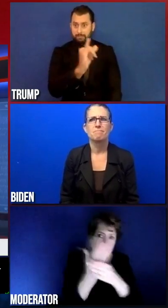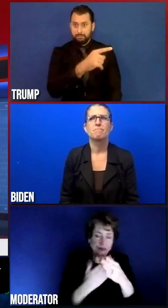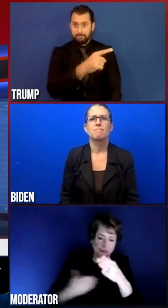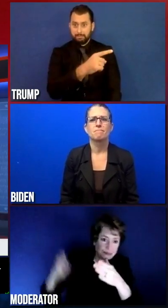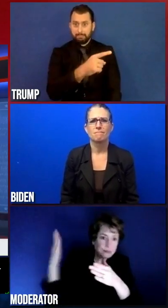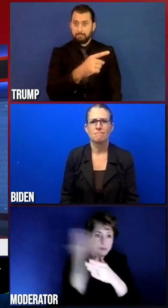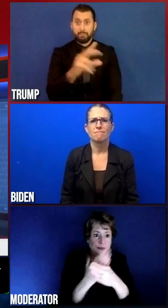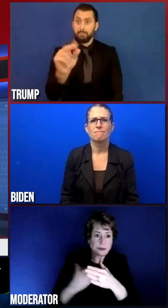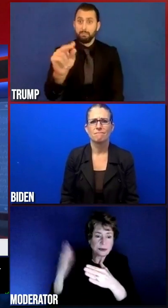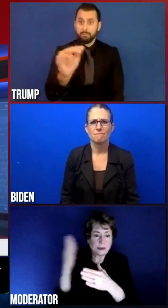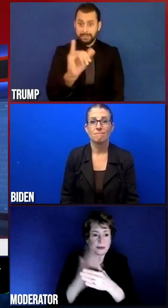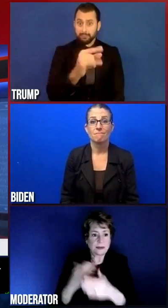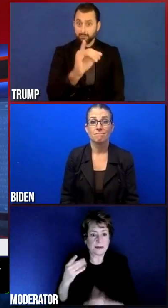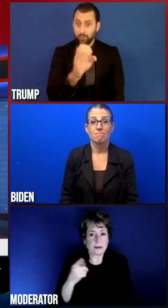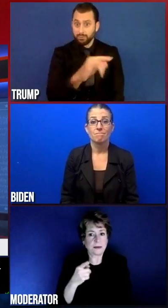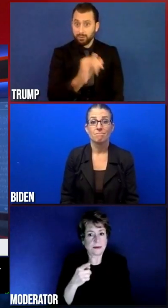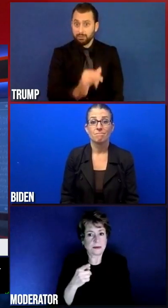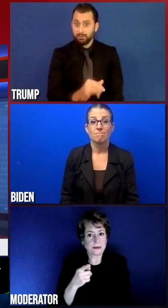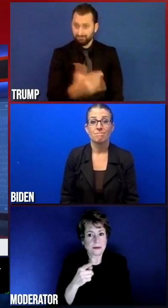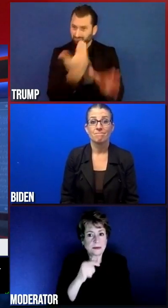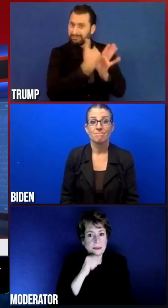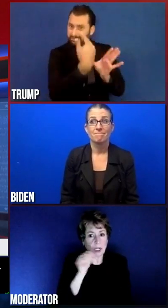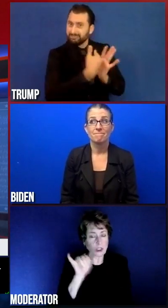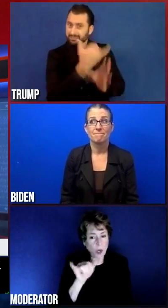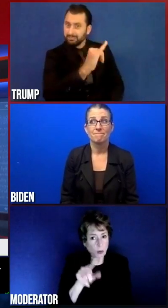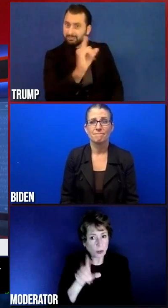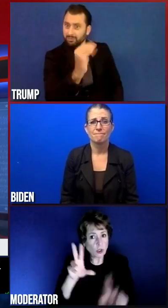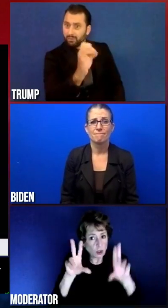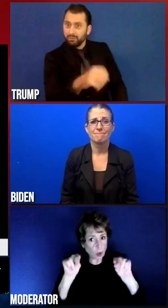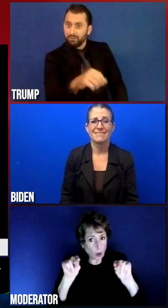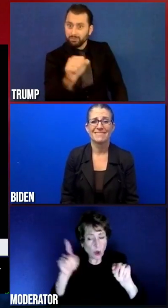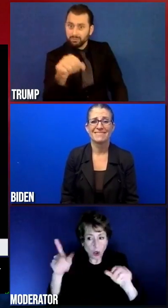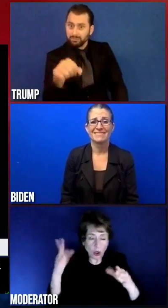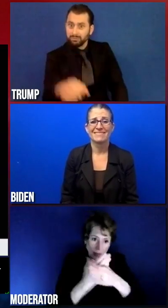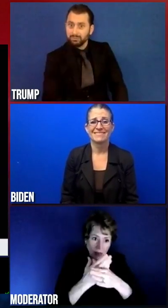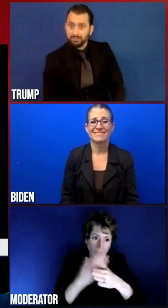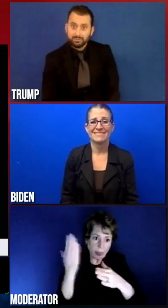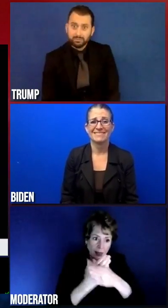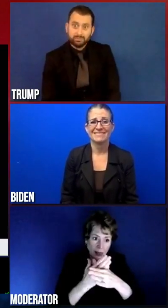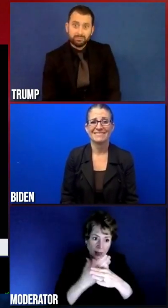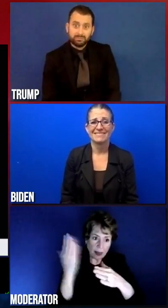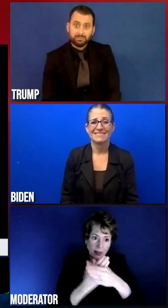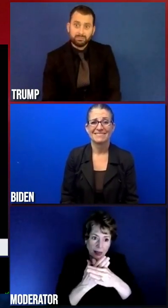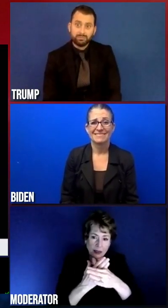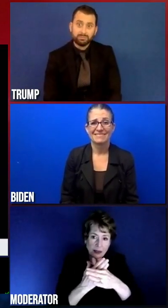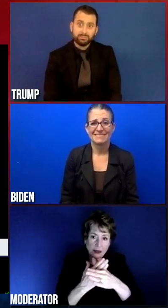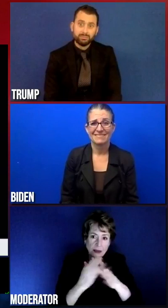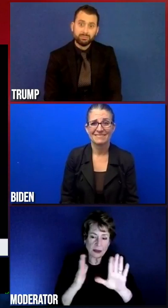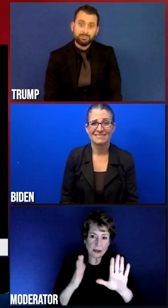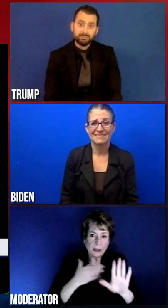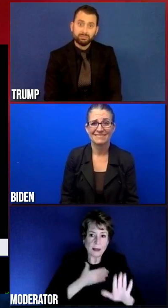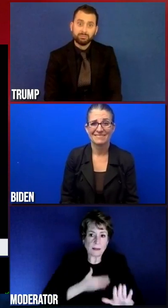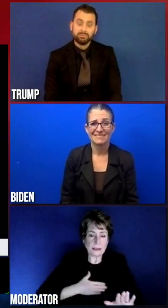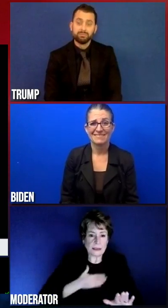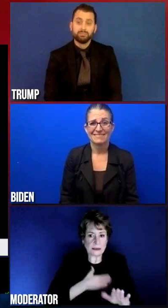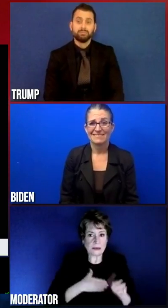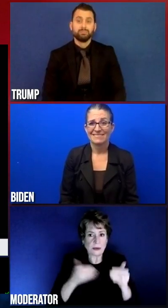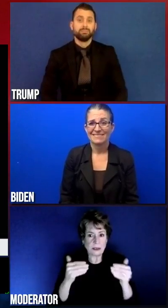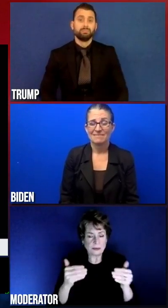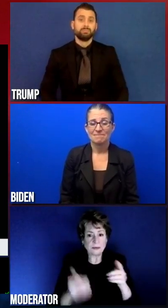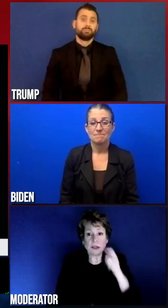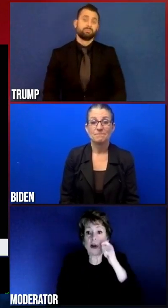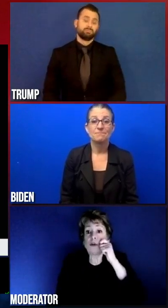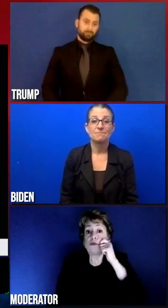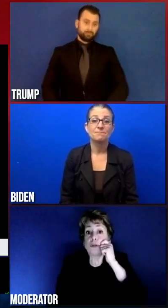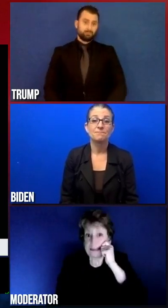less there's than. plenty. No, less than you have. Let's please continue on. The issue of race. Vice President Biden, you say that